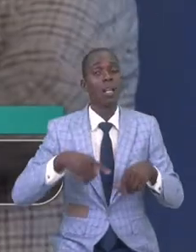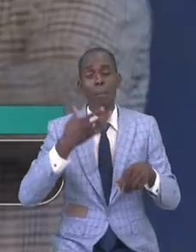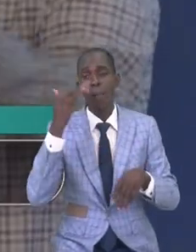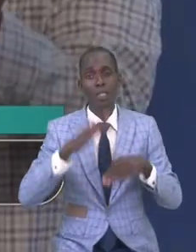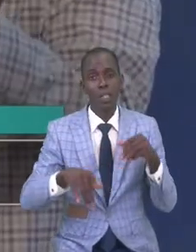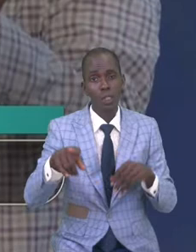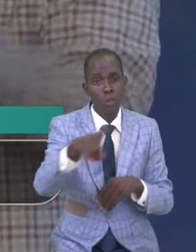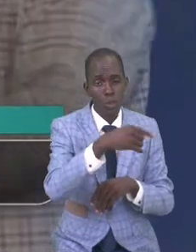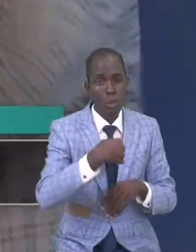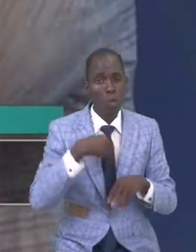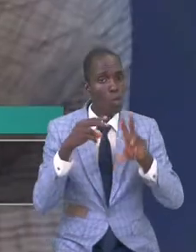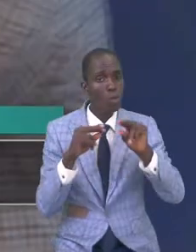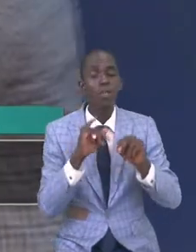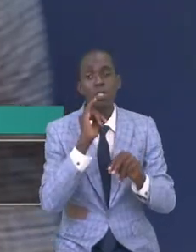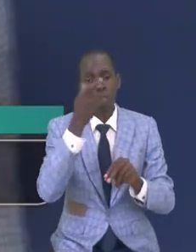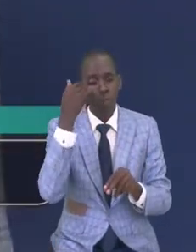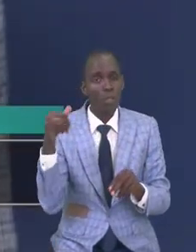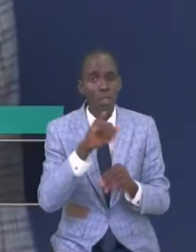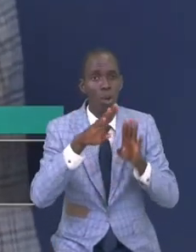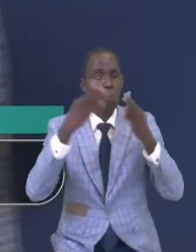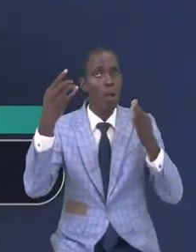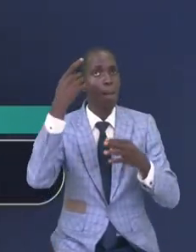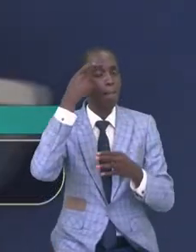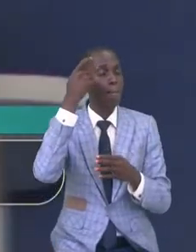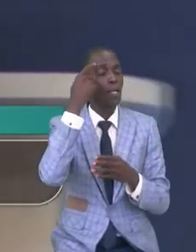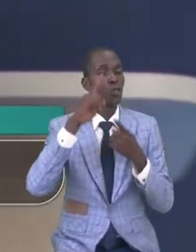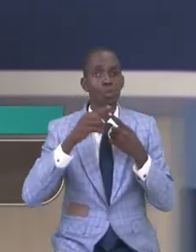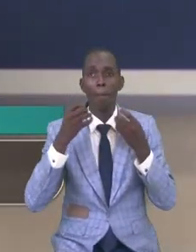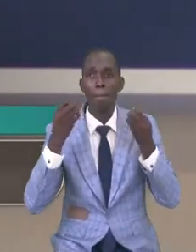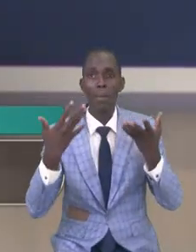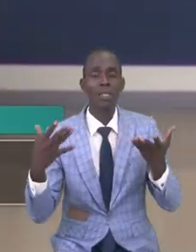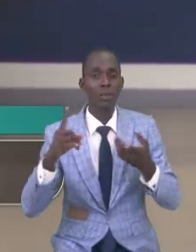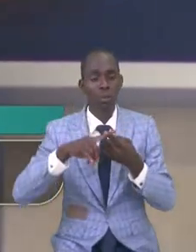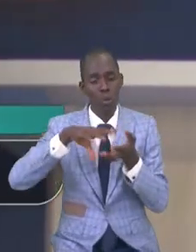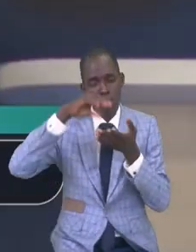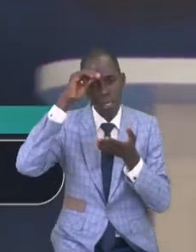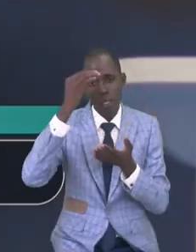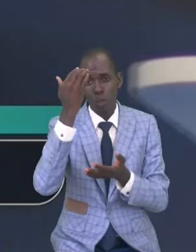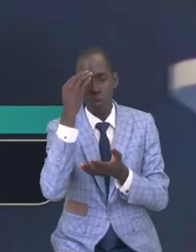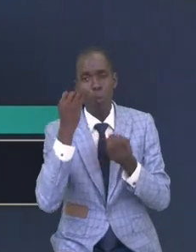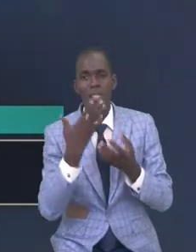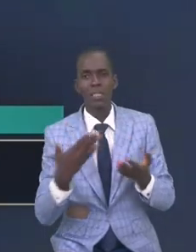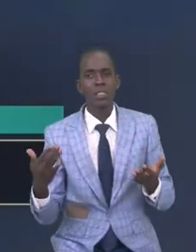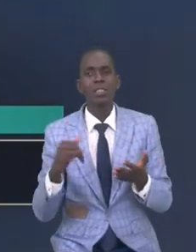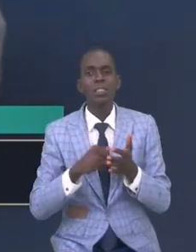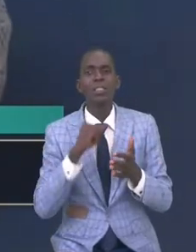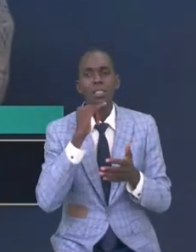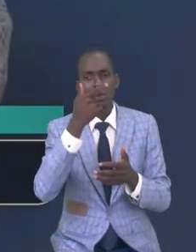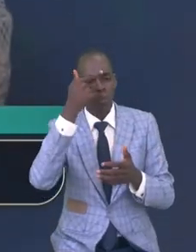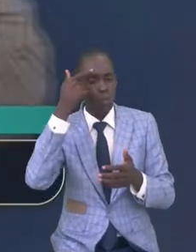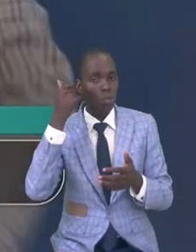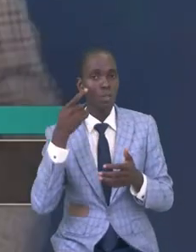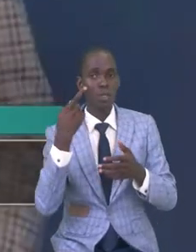is because they're exposed. And because the channel is there, the exposure is